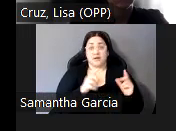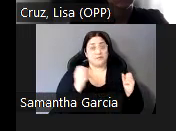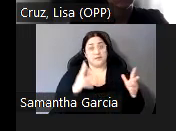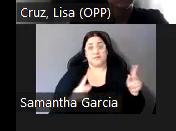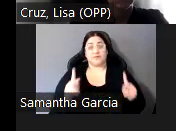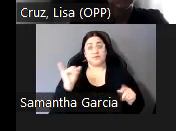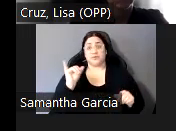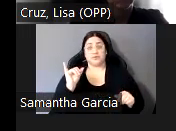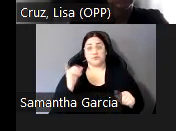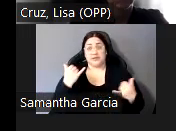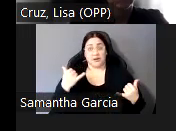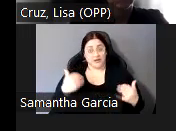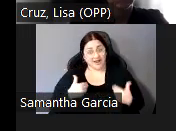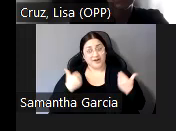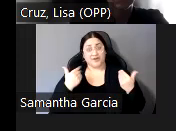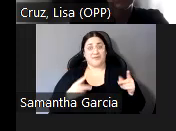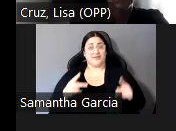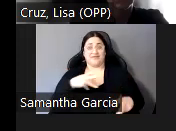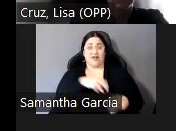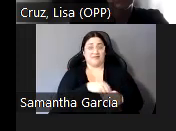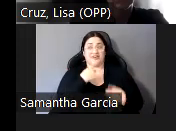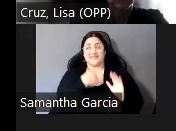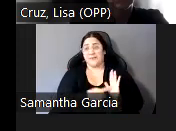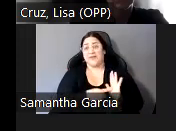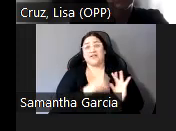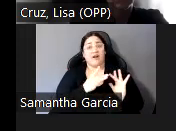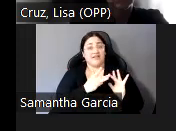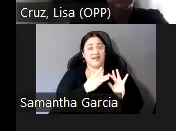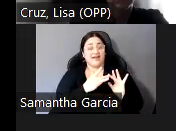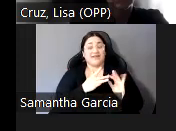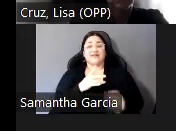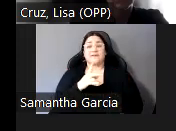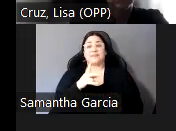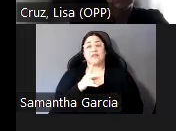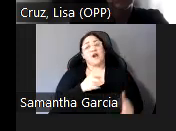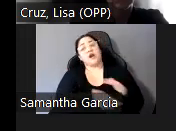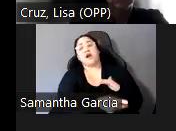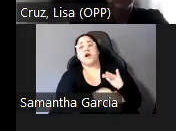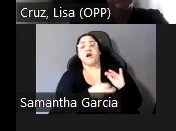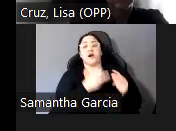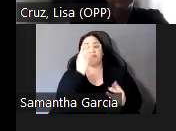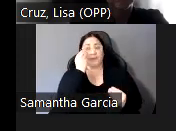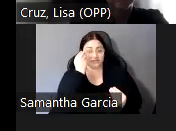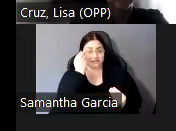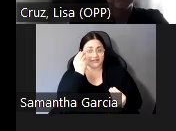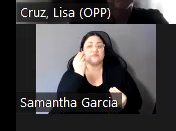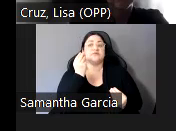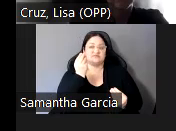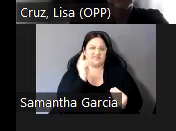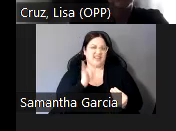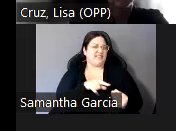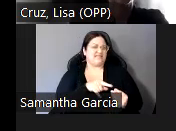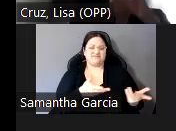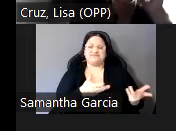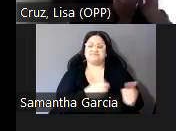scams, maybe conducting data breaches or attempting data breaches and what have you. So just like any other organized crime group,